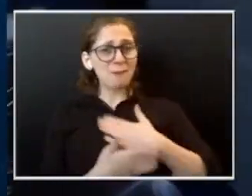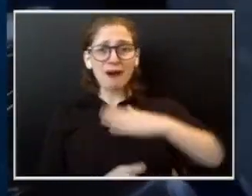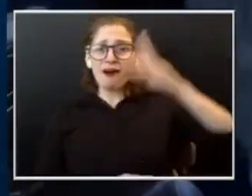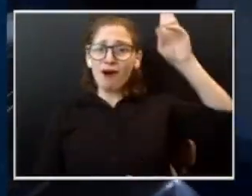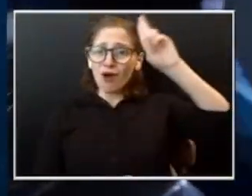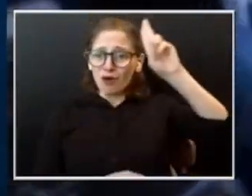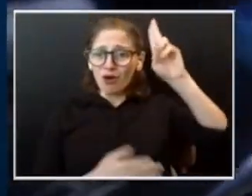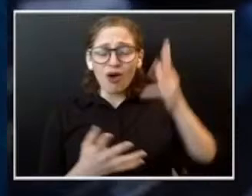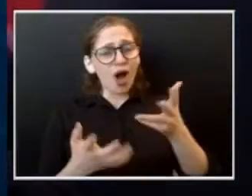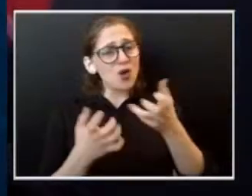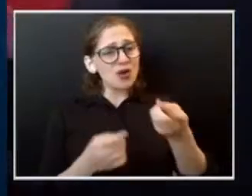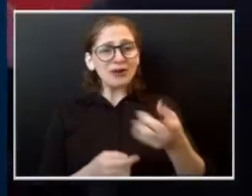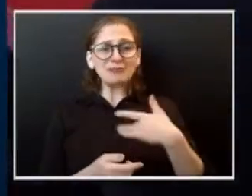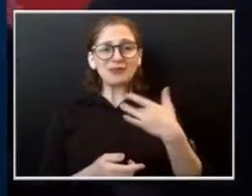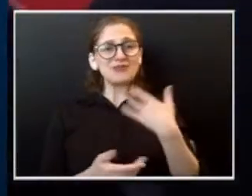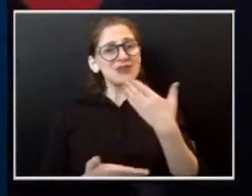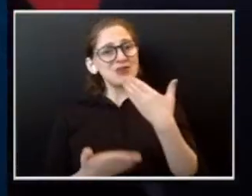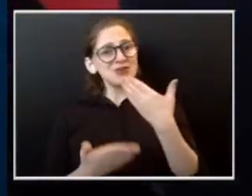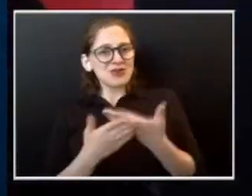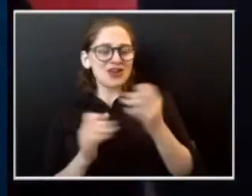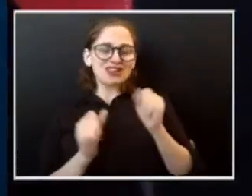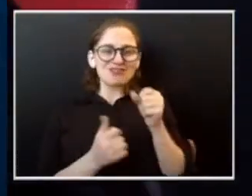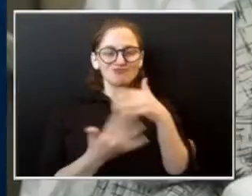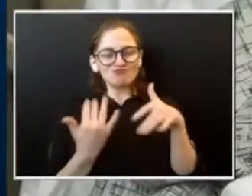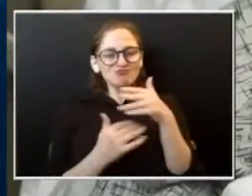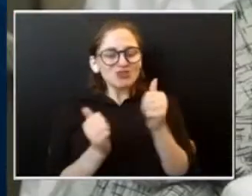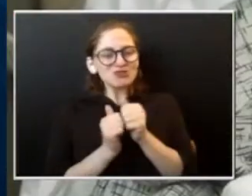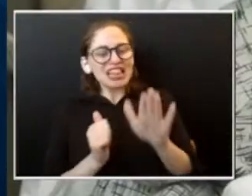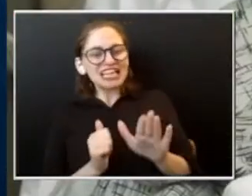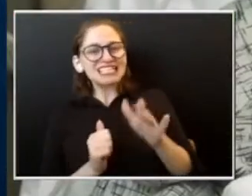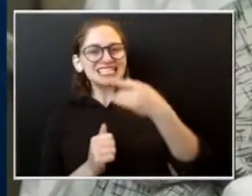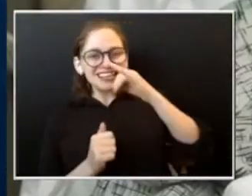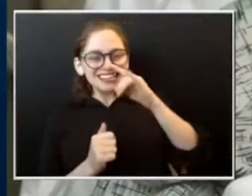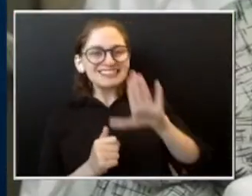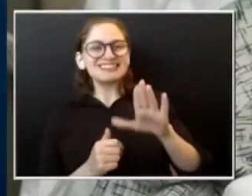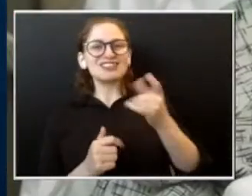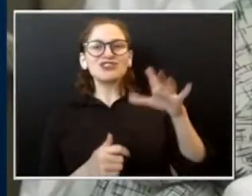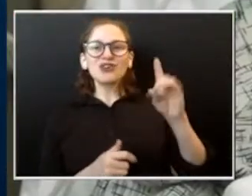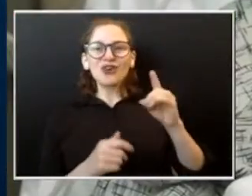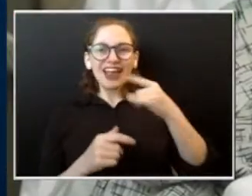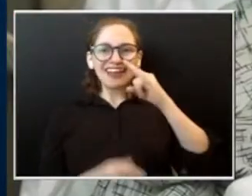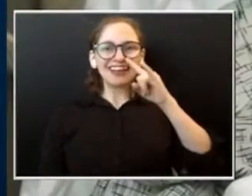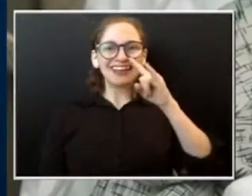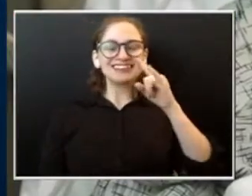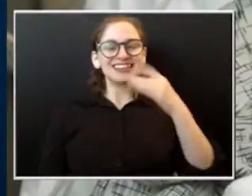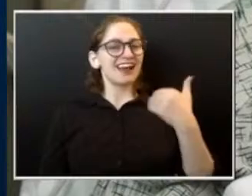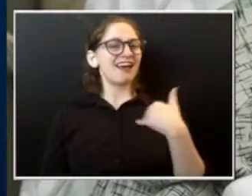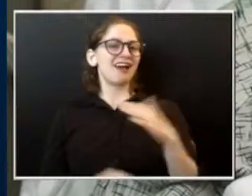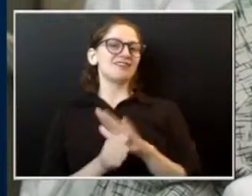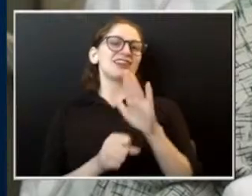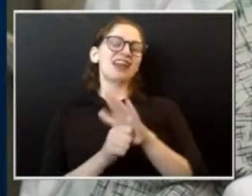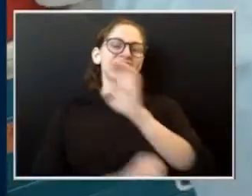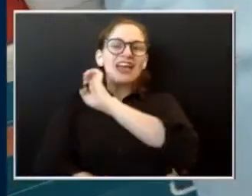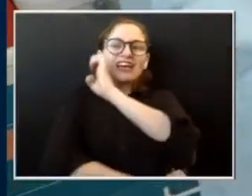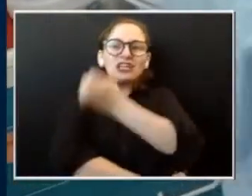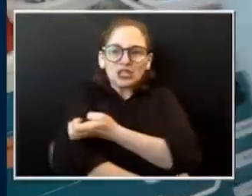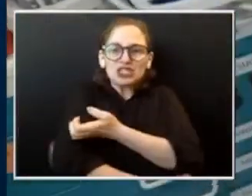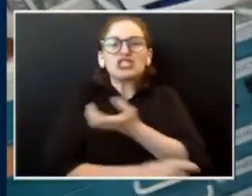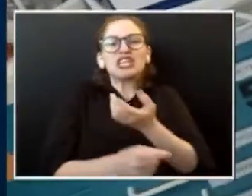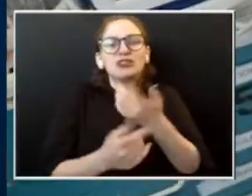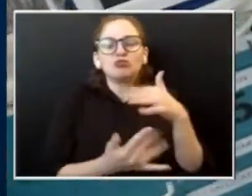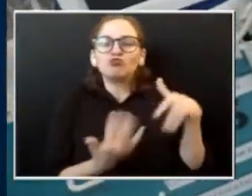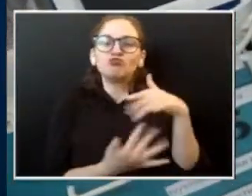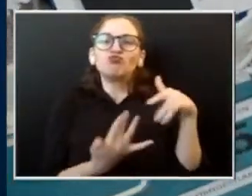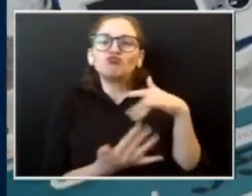to hang out with his kids and his grandkids, and having that energy to be able to do things with his grandkids. I think that's going to be